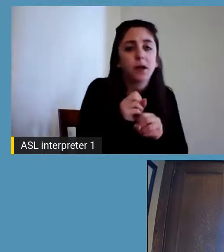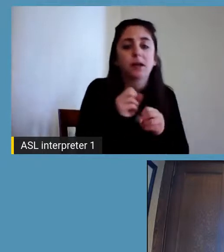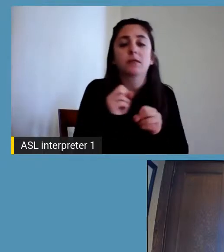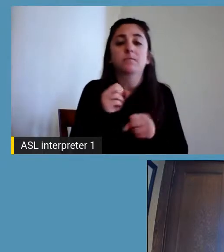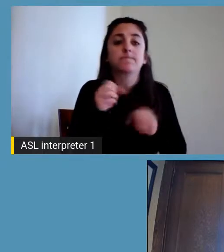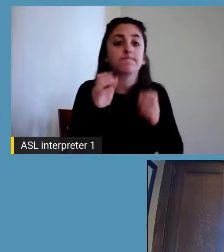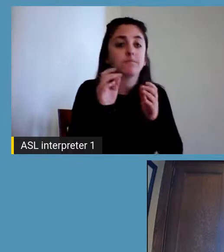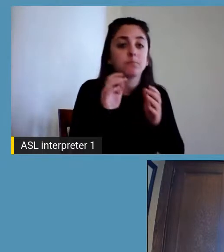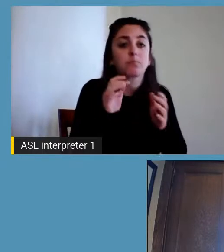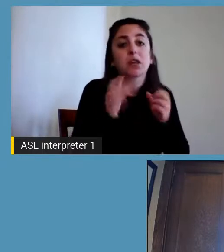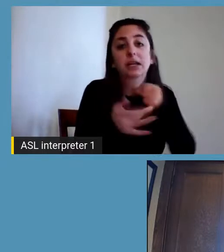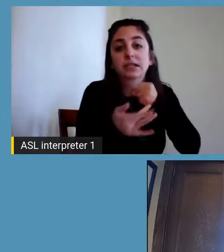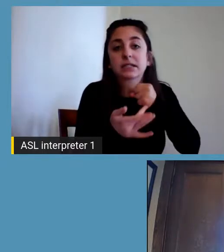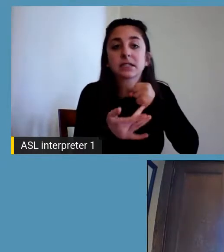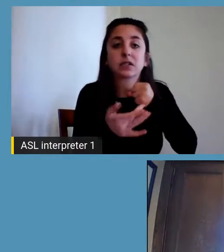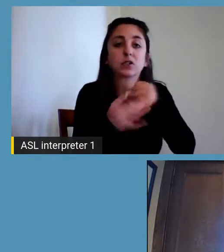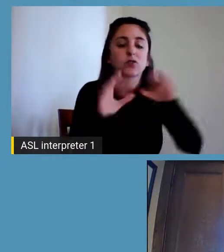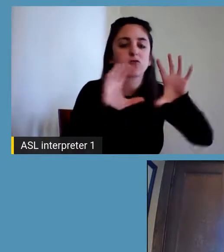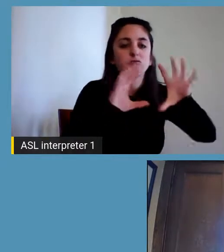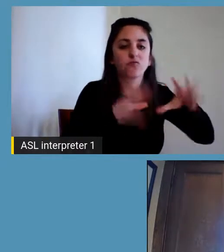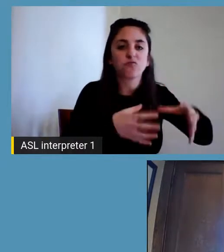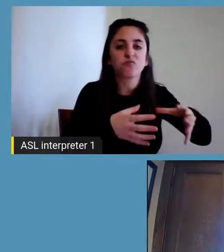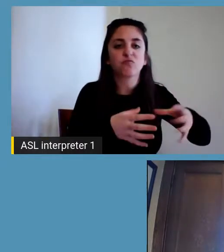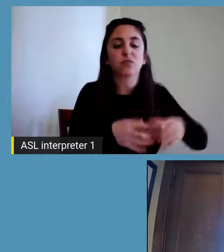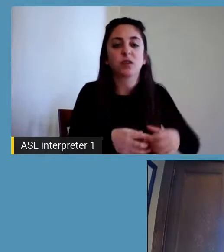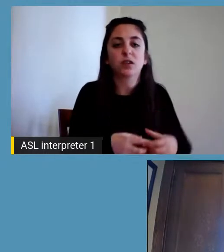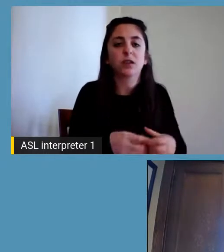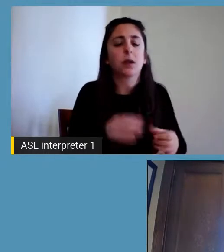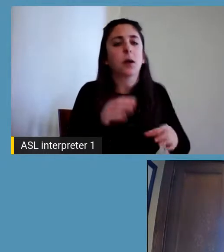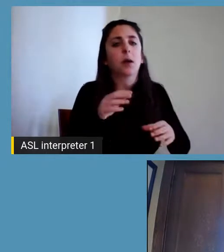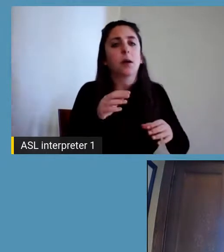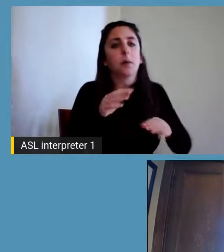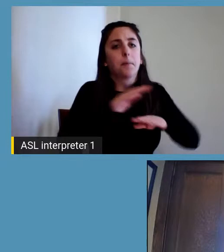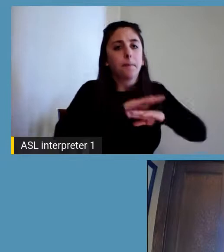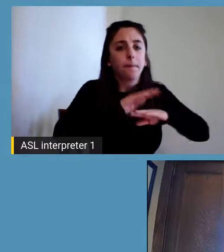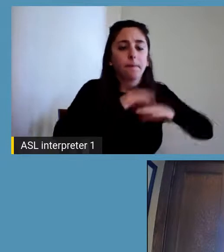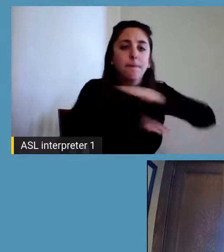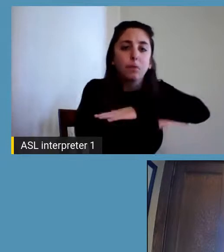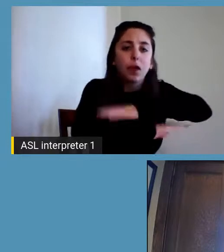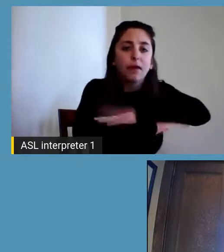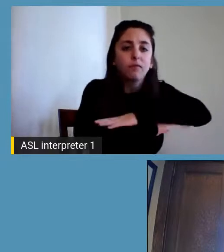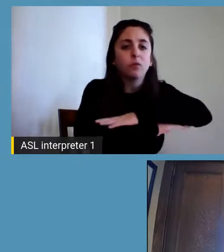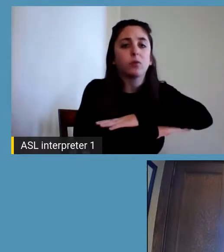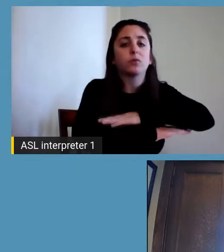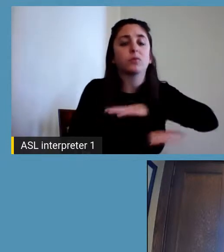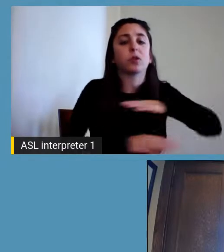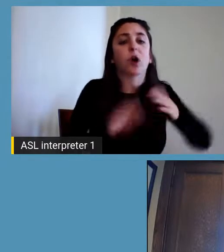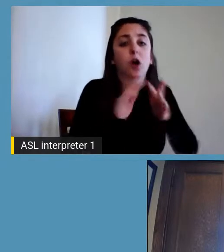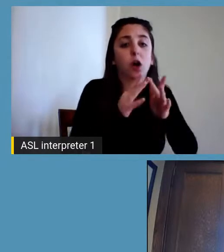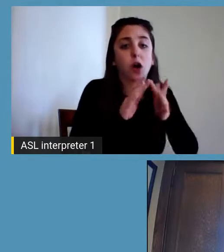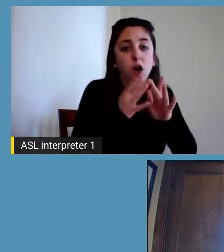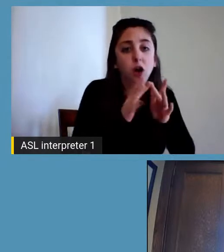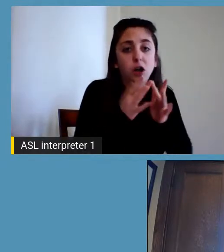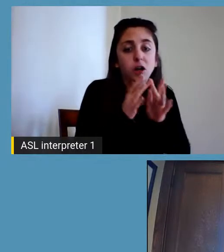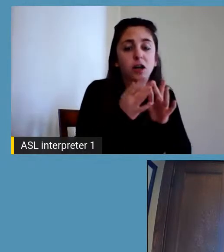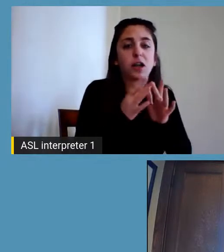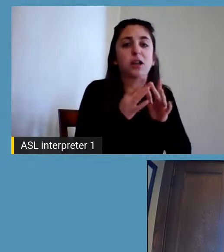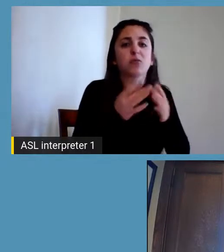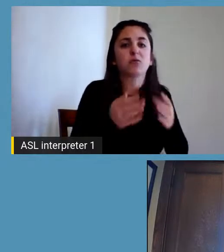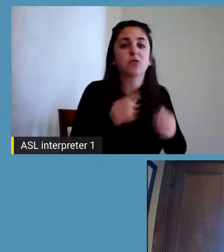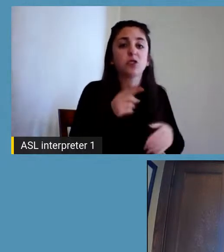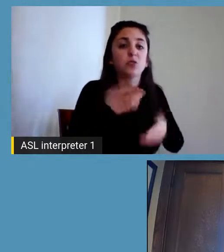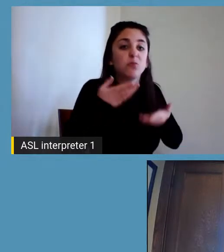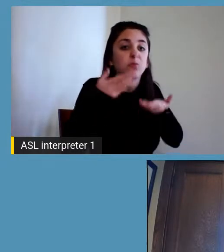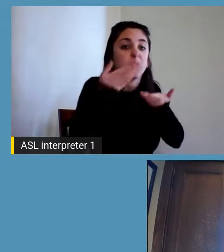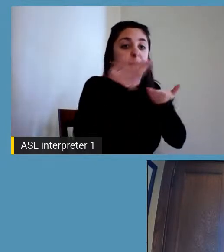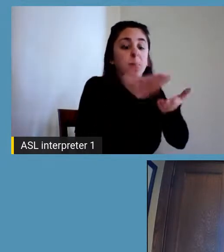there a platform online, is there a platform online where you recommend we can share these 3D models so that